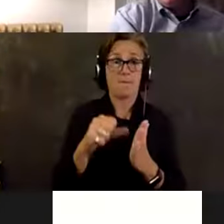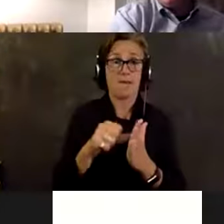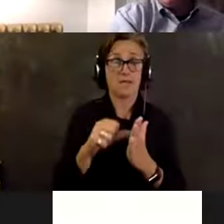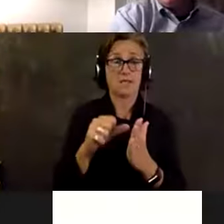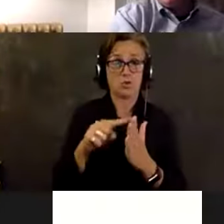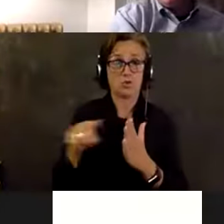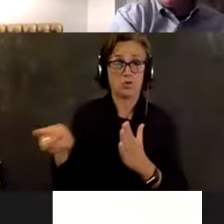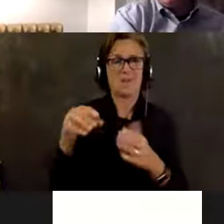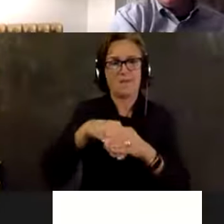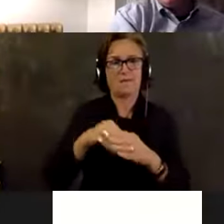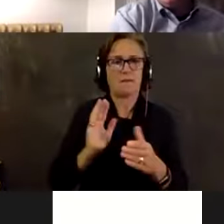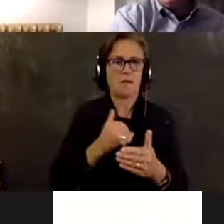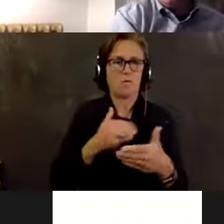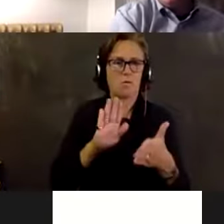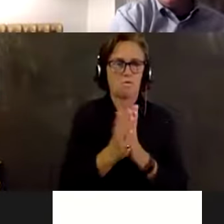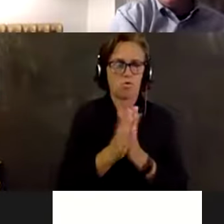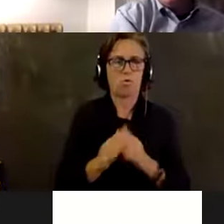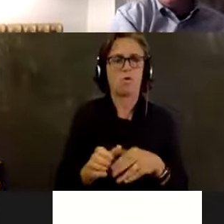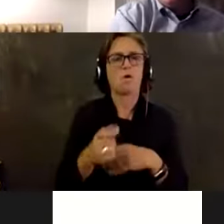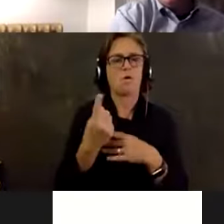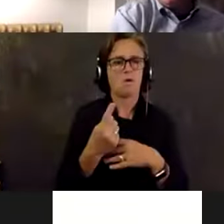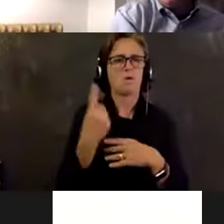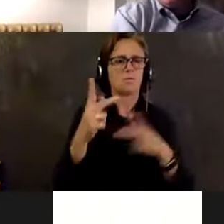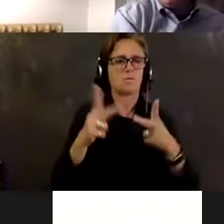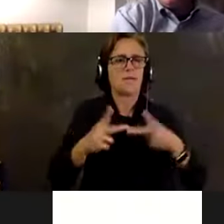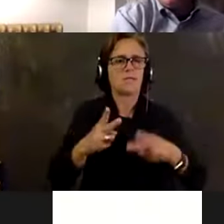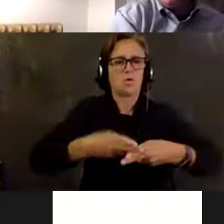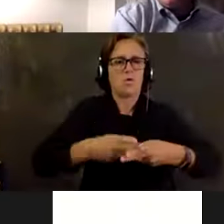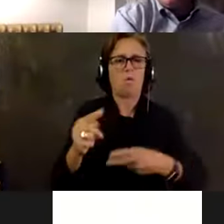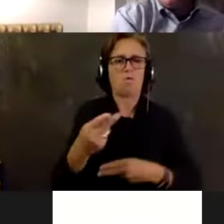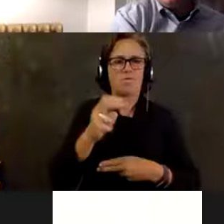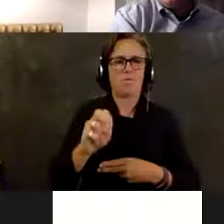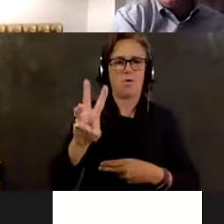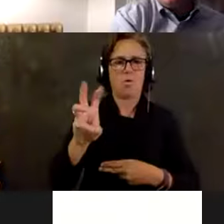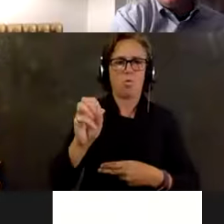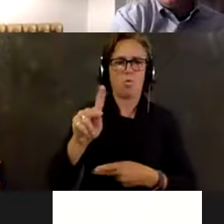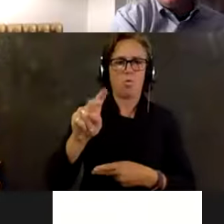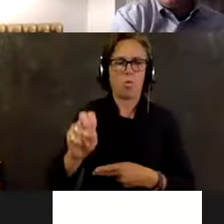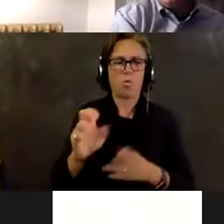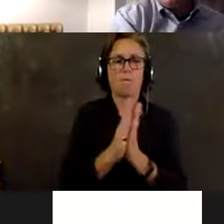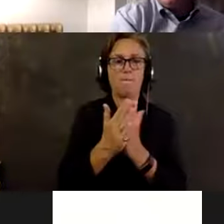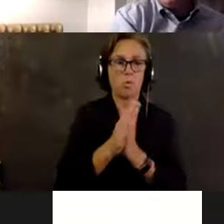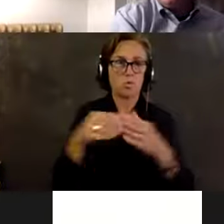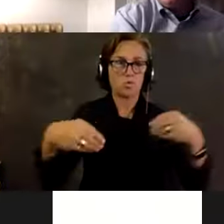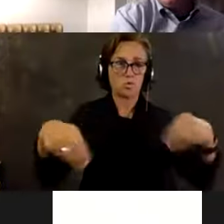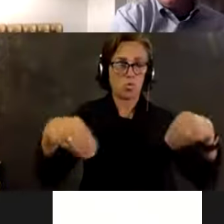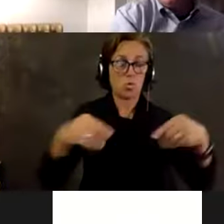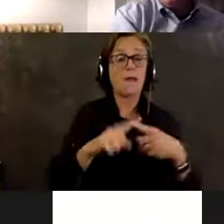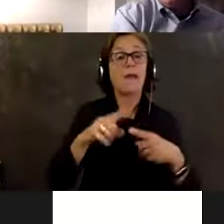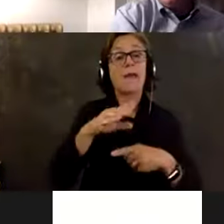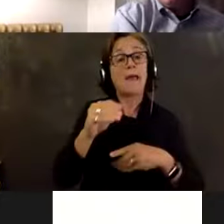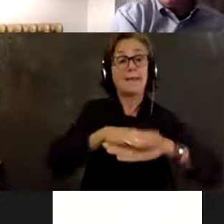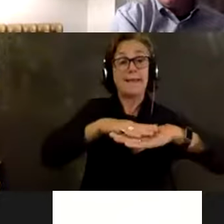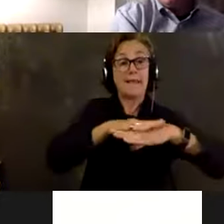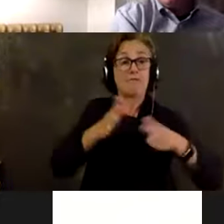Bookshop. And there's a Native American character who is going into the store. And